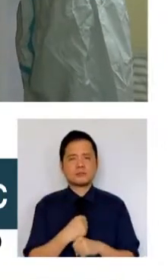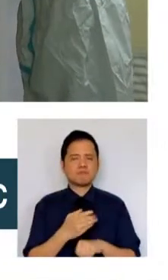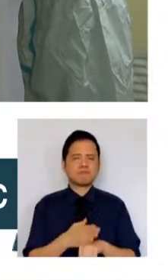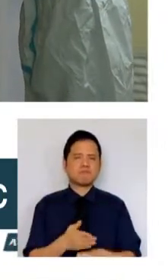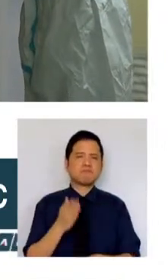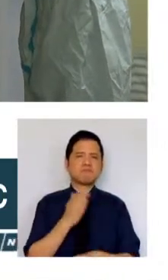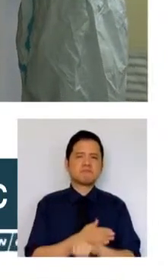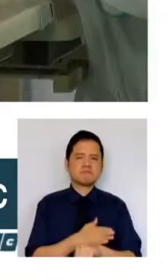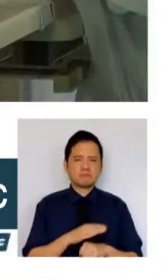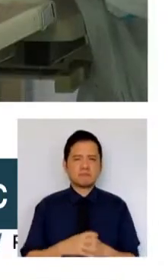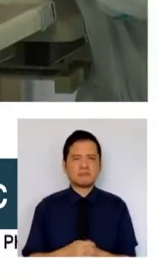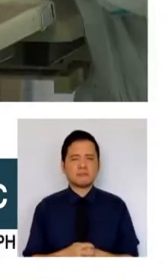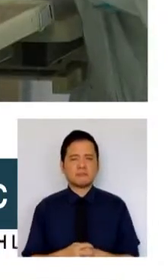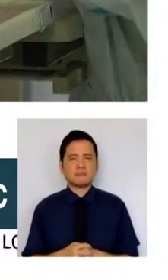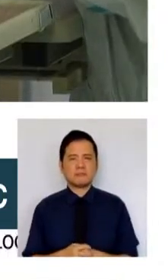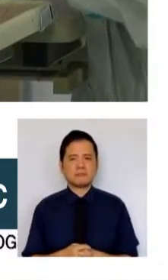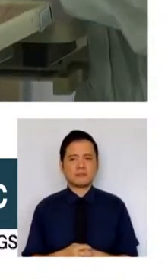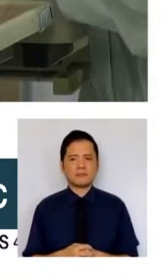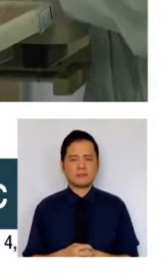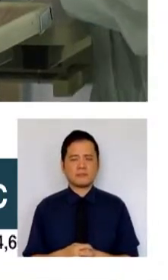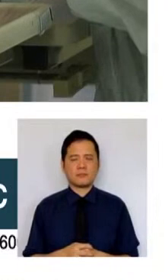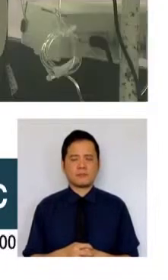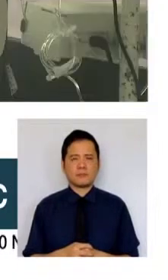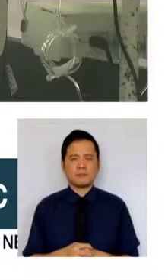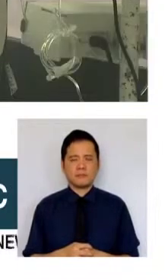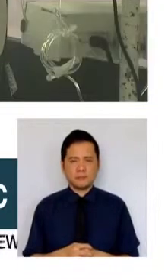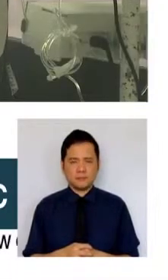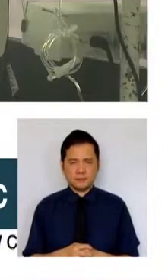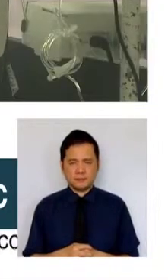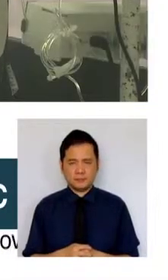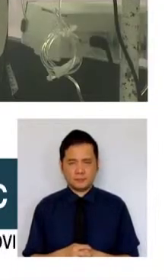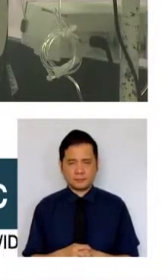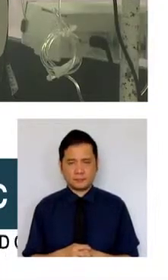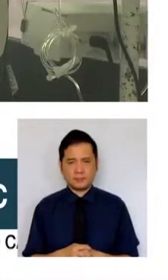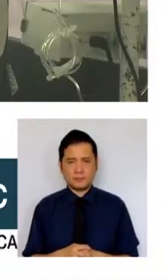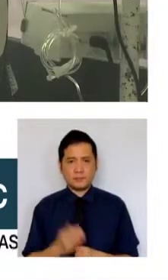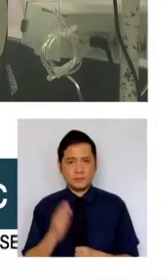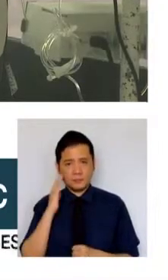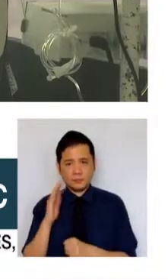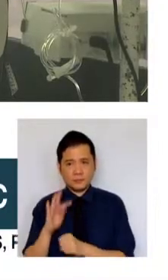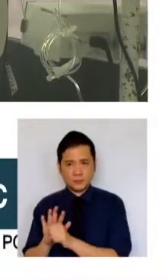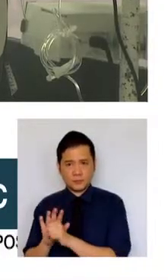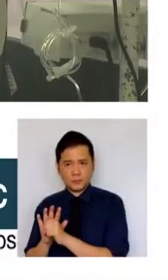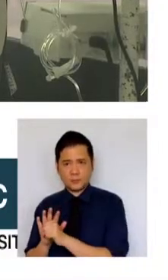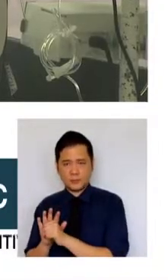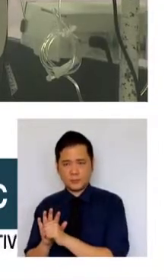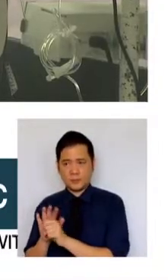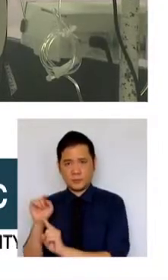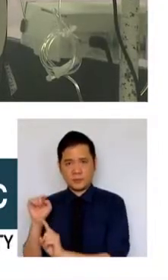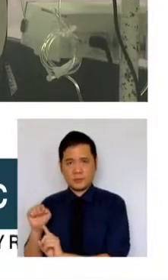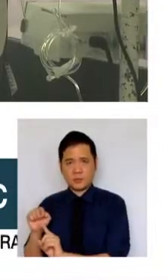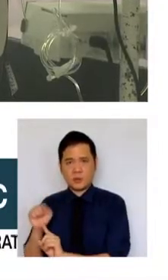as these are particularly the Omicron is likely to be less